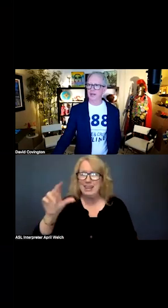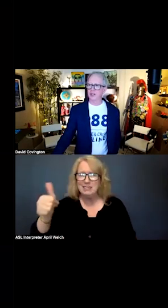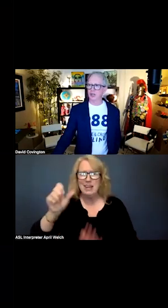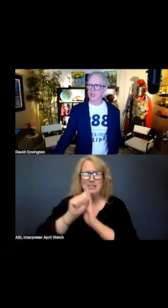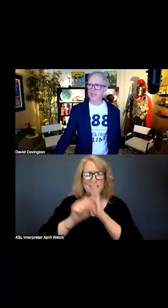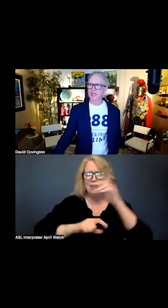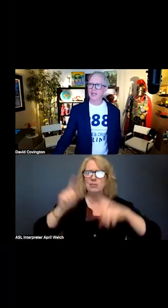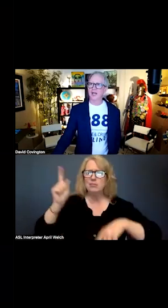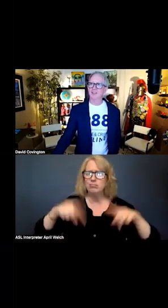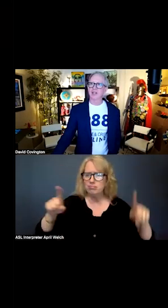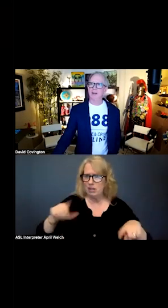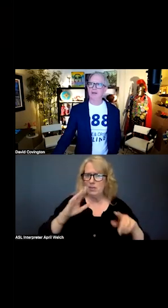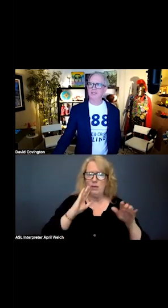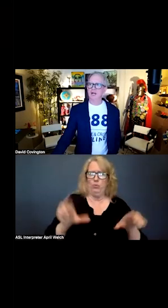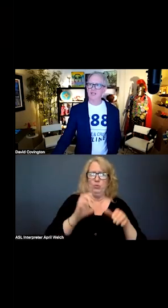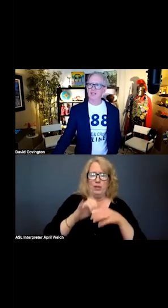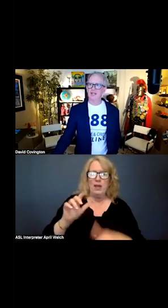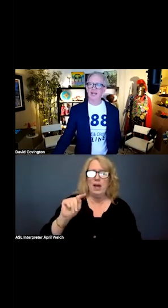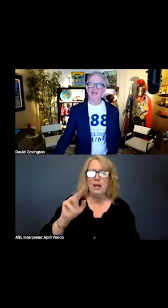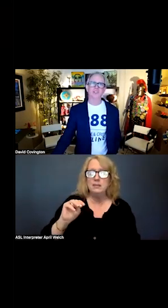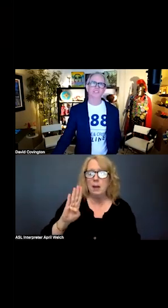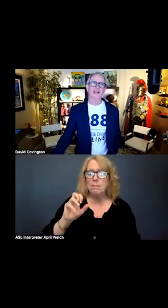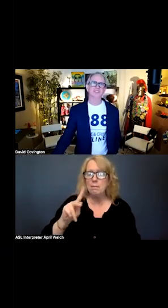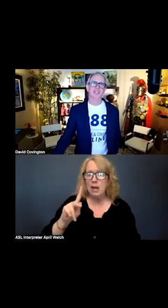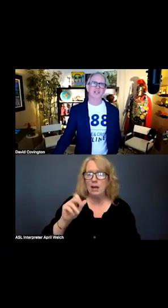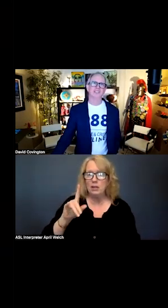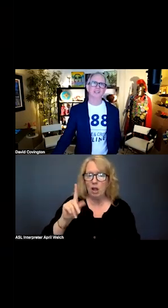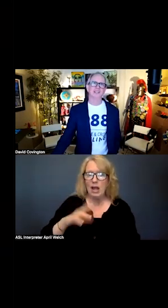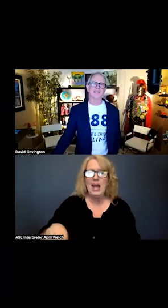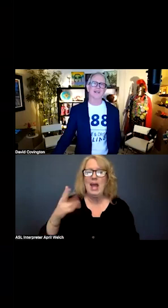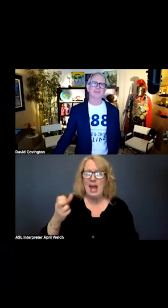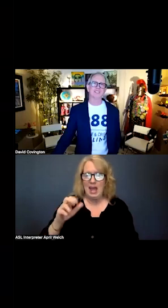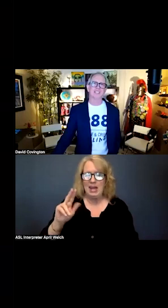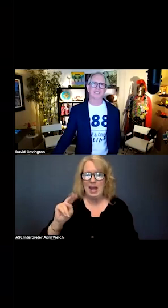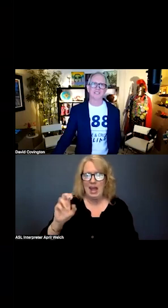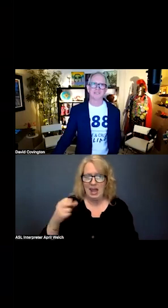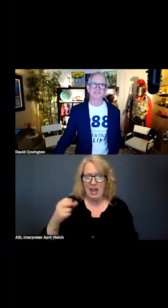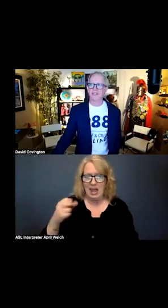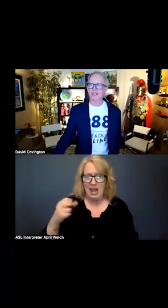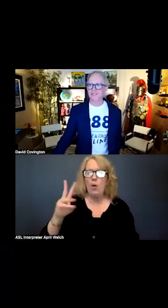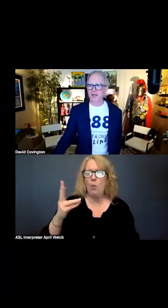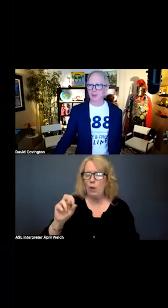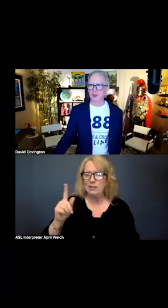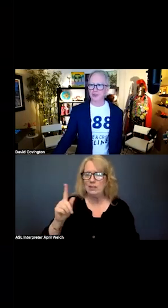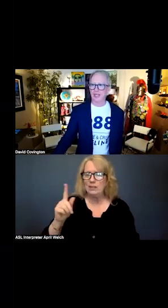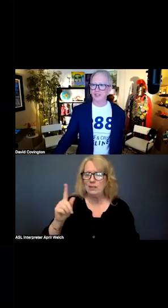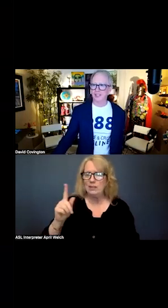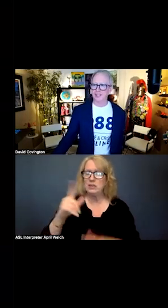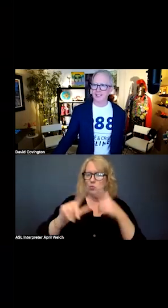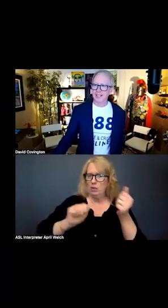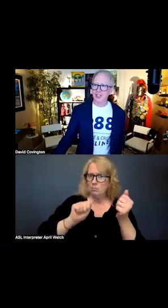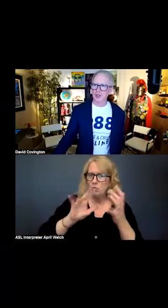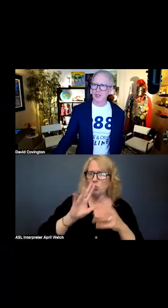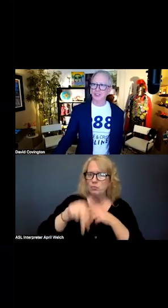doing that currently. Tom Betlock and Hannah Wesolowski are going to take opposite sides of that approach. Hannah's going